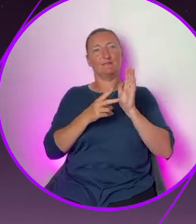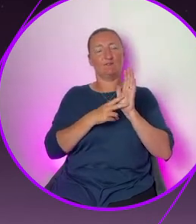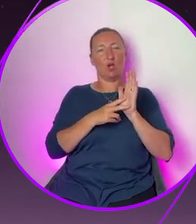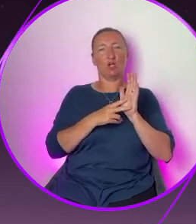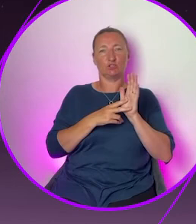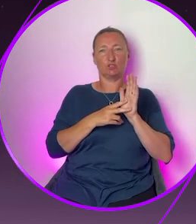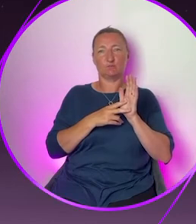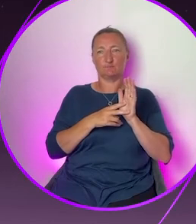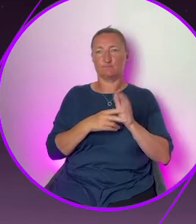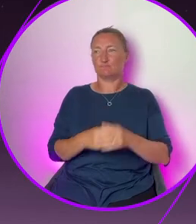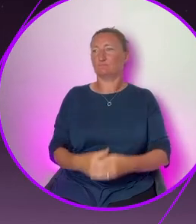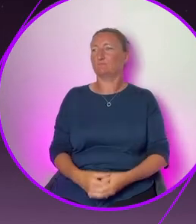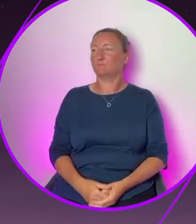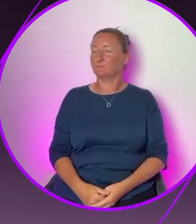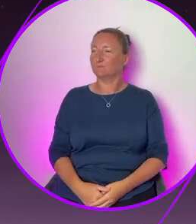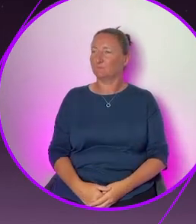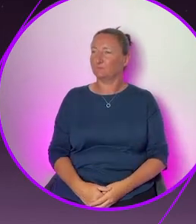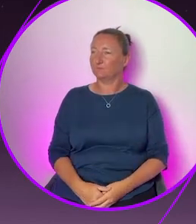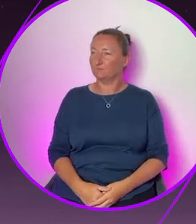consider.